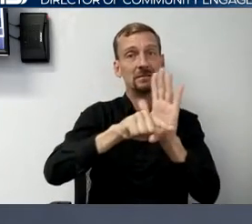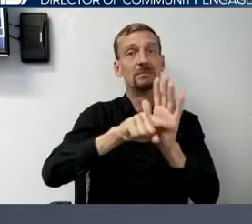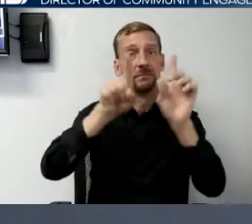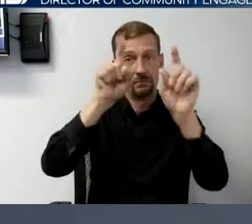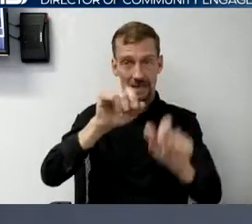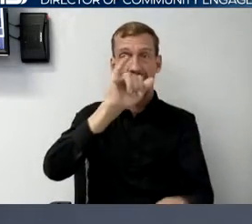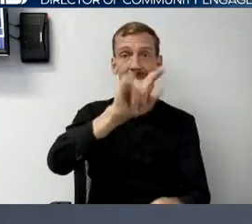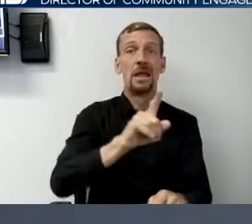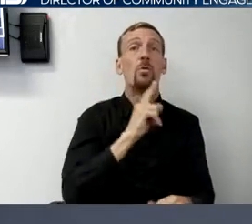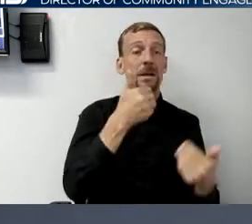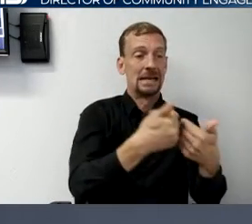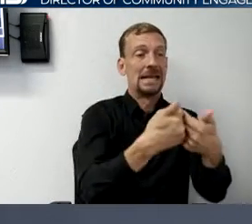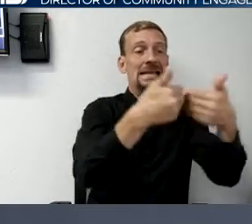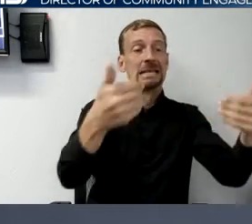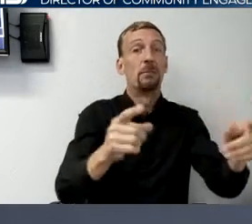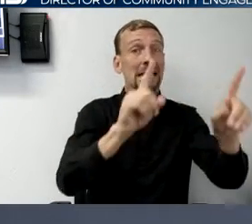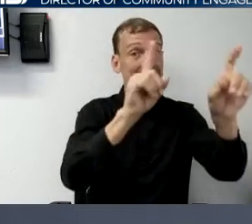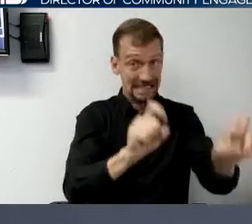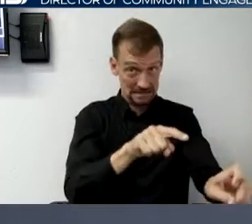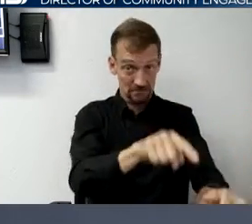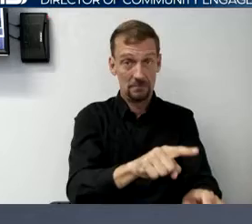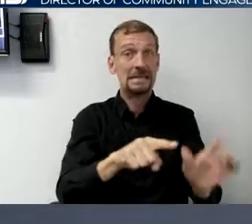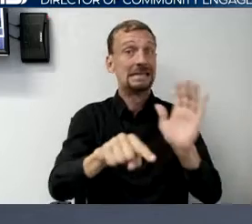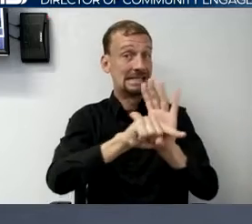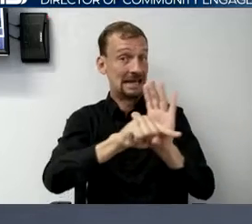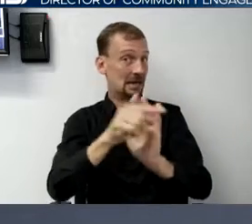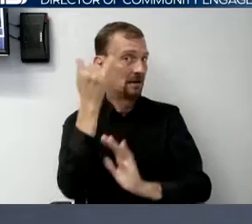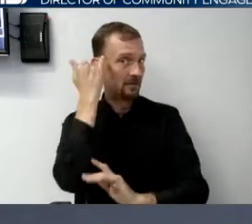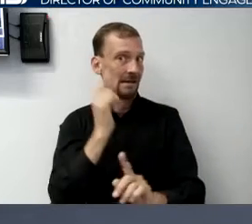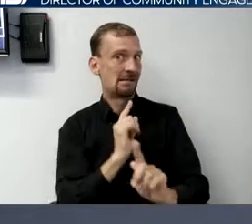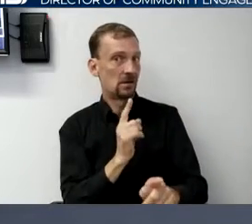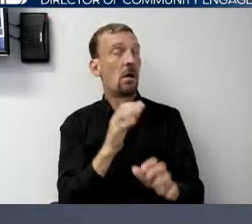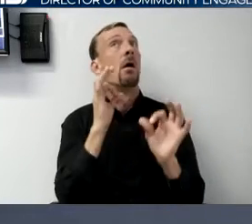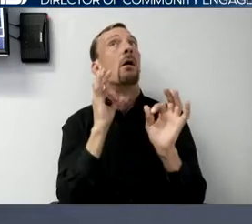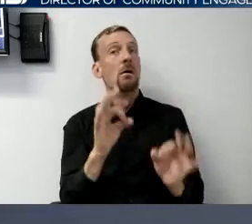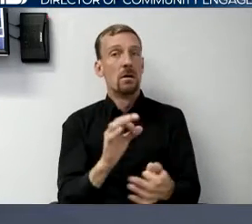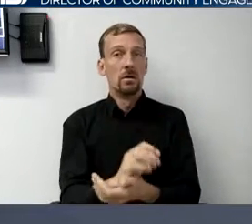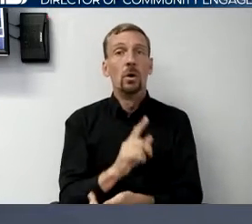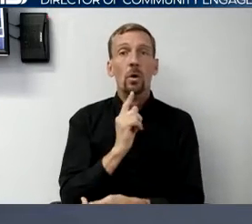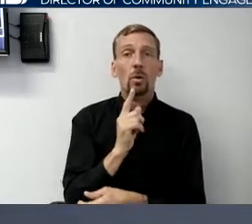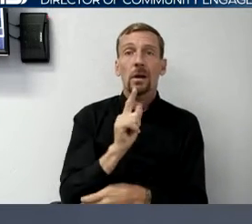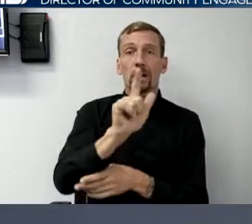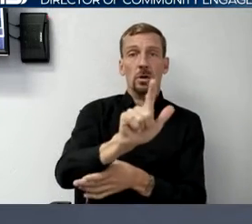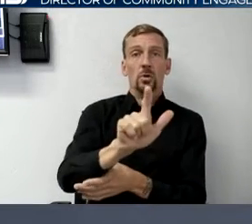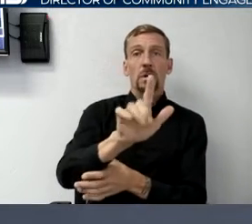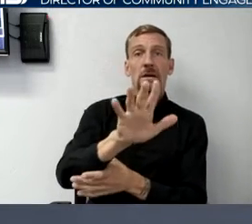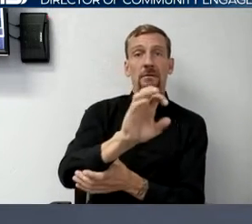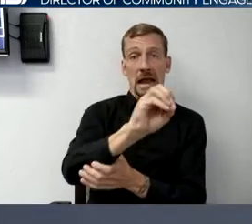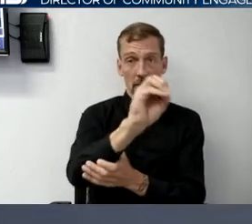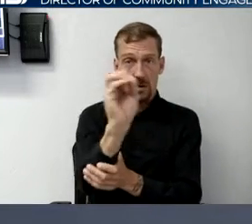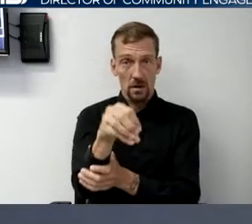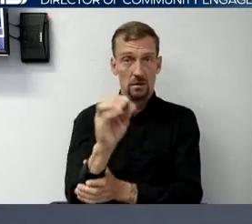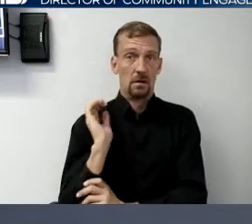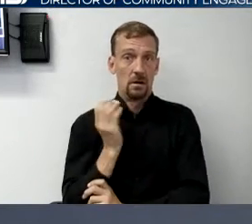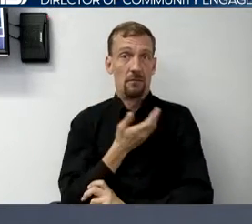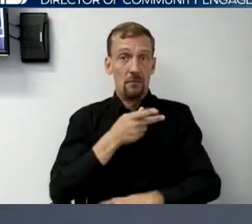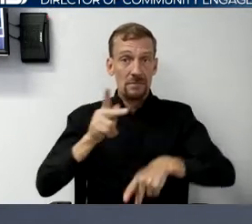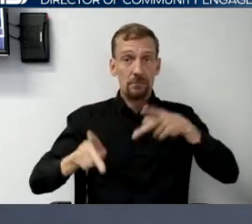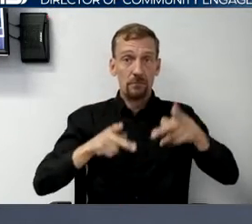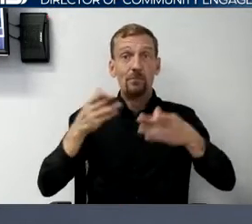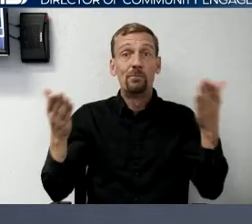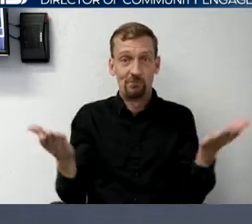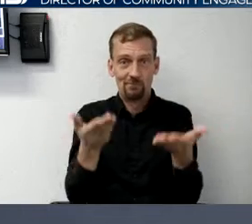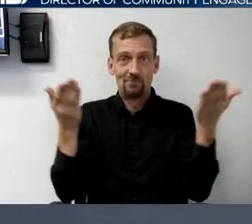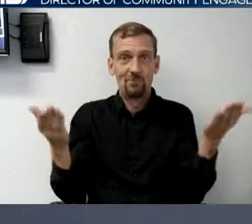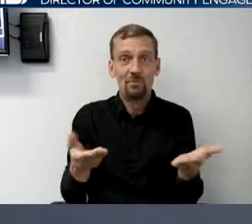as a separate test. So, roughly 25% of our population